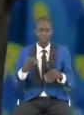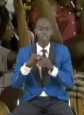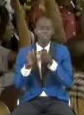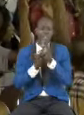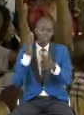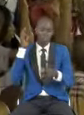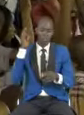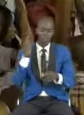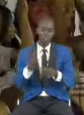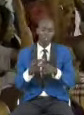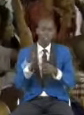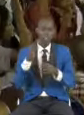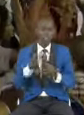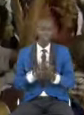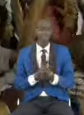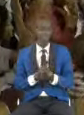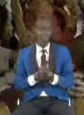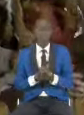name.